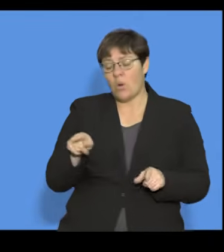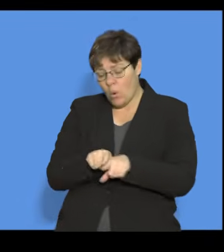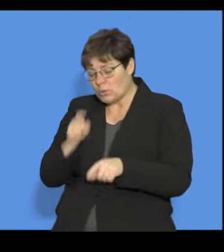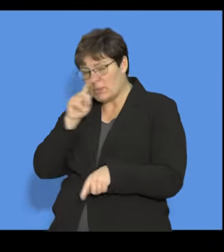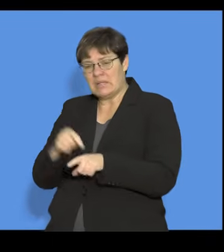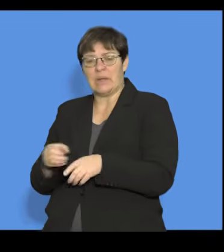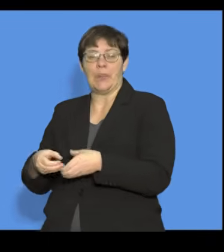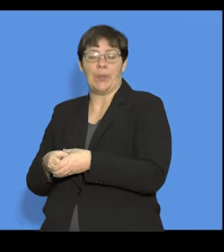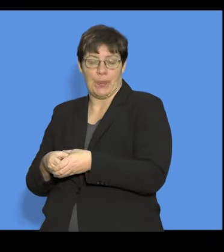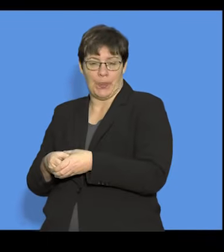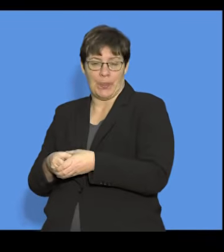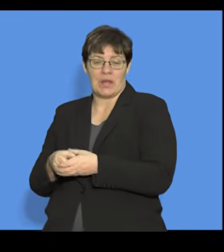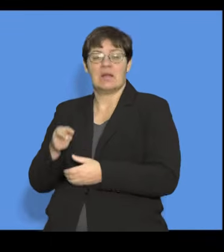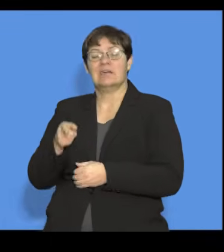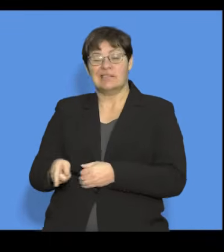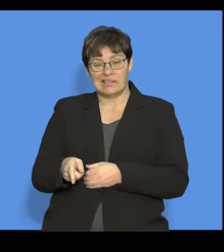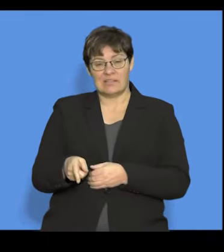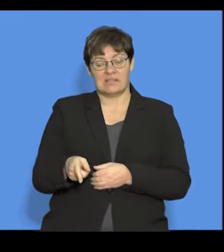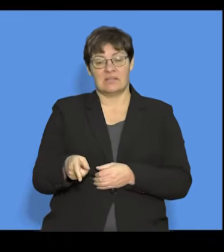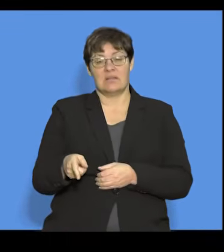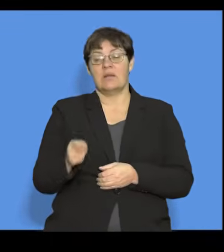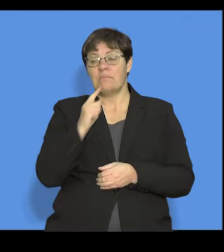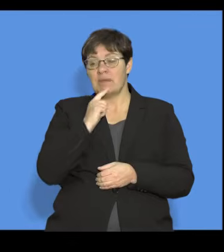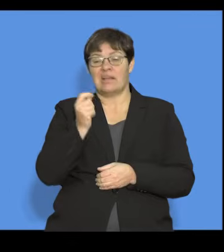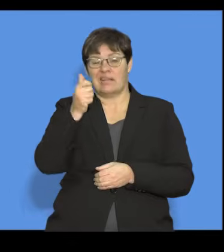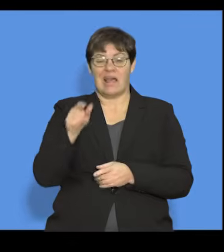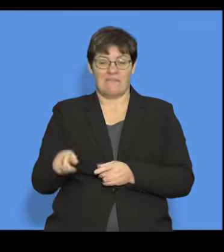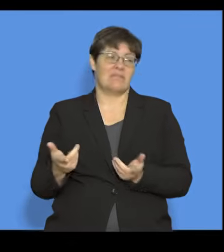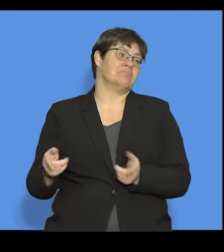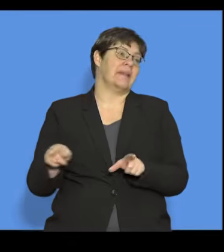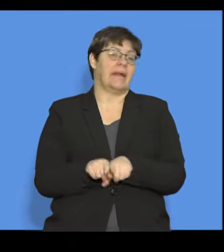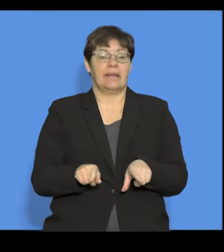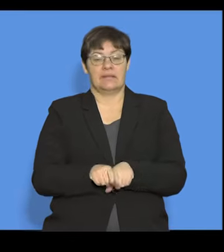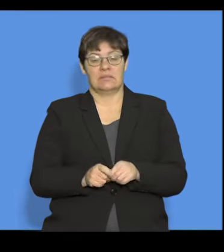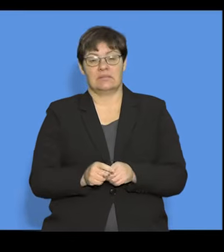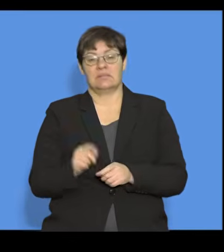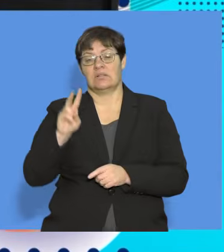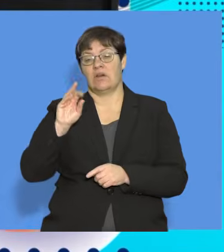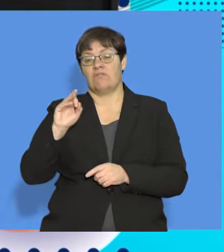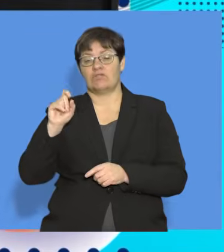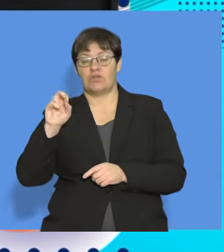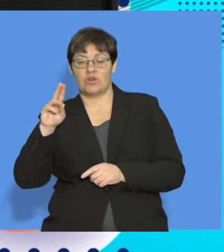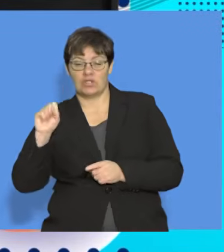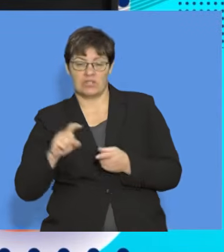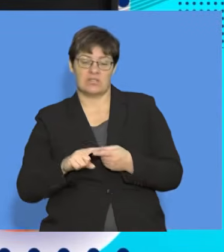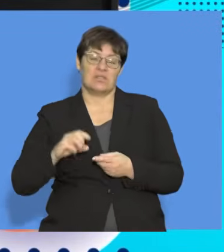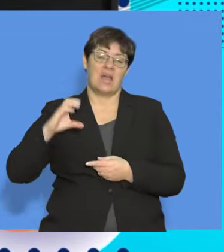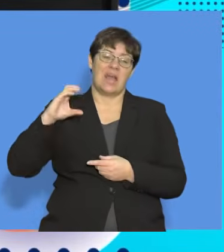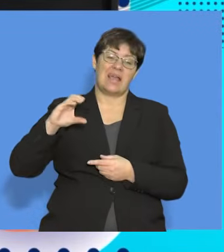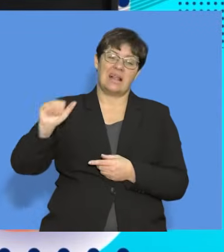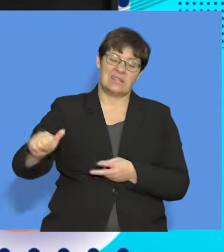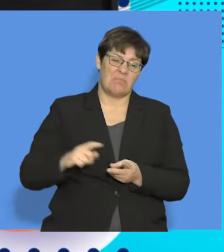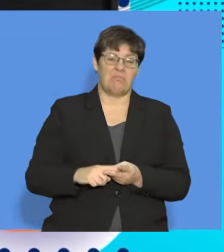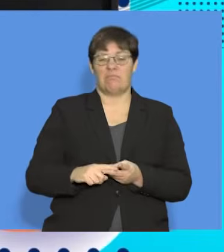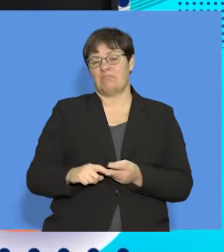some micronutrients, and these are generally required in small amounts. And these can be the phosphorus, your calcium,